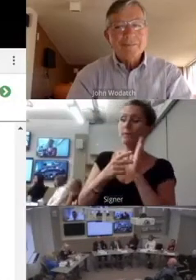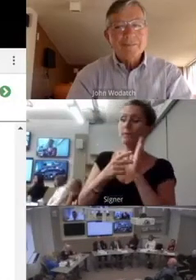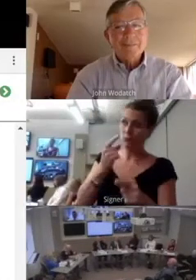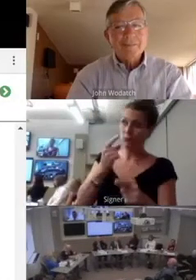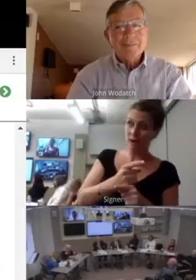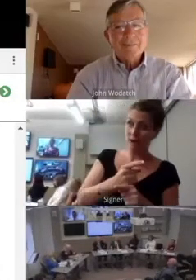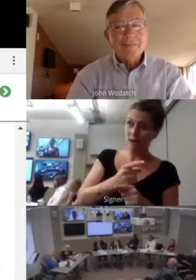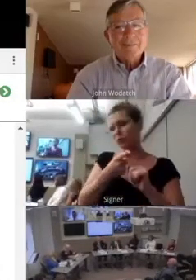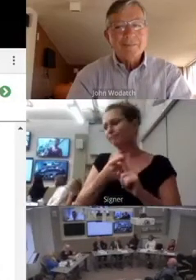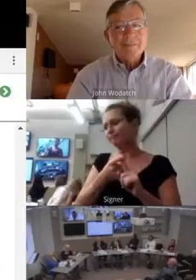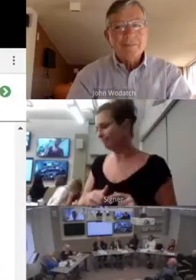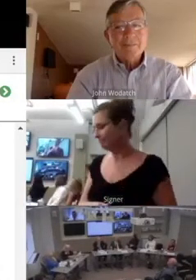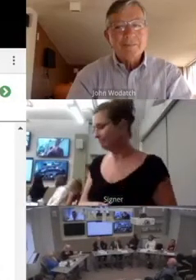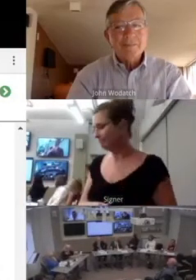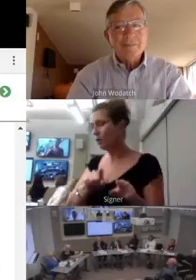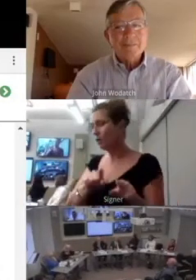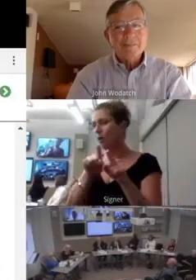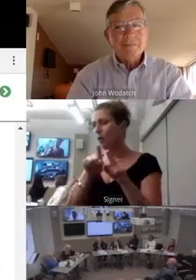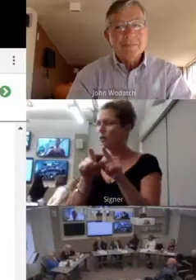significant